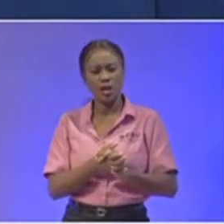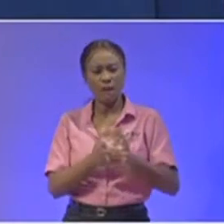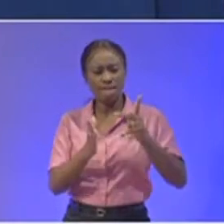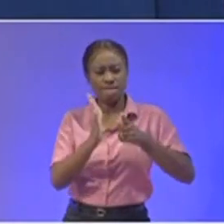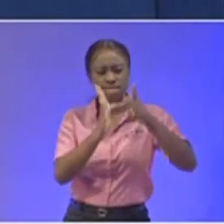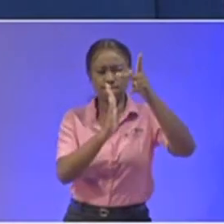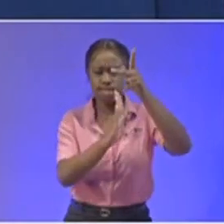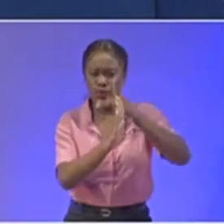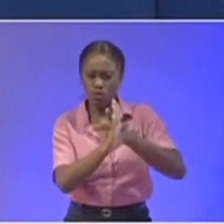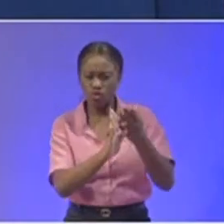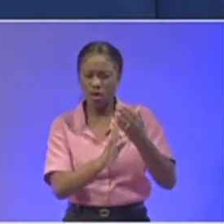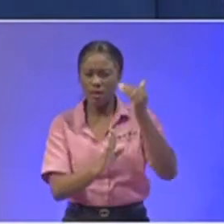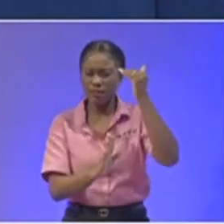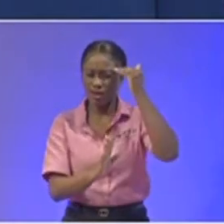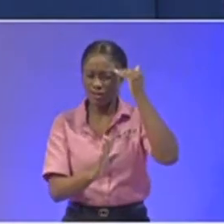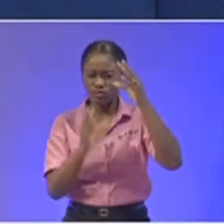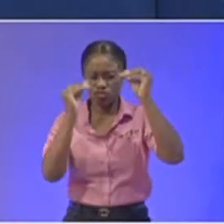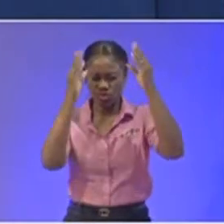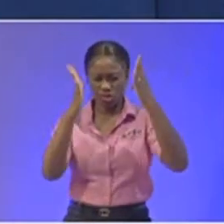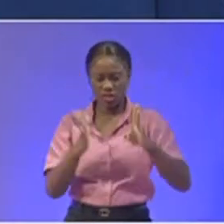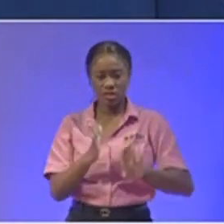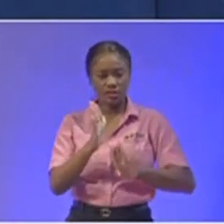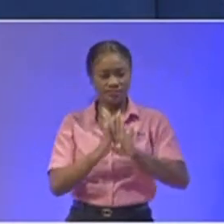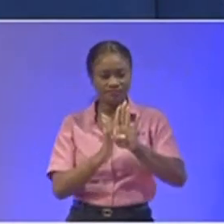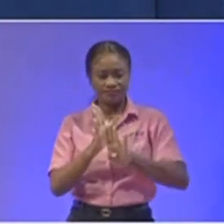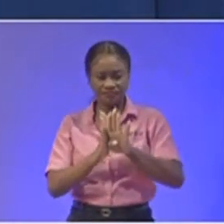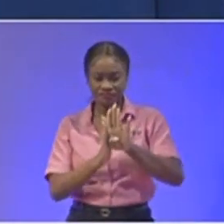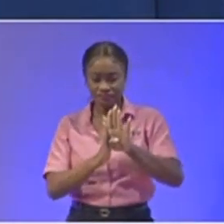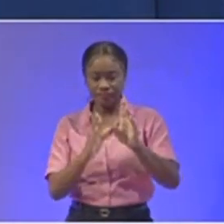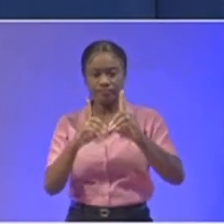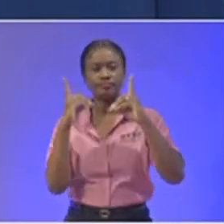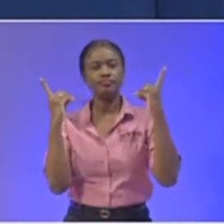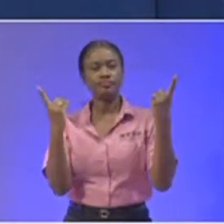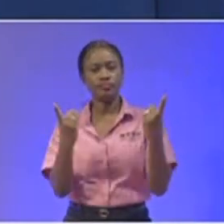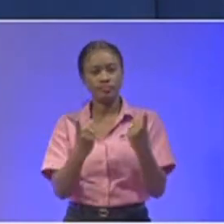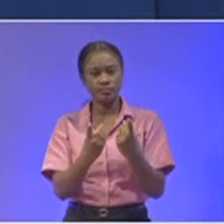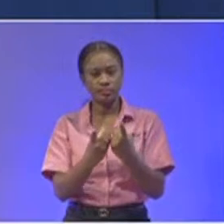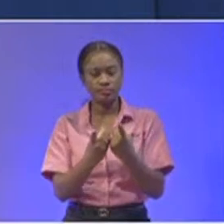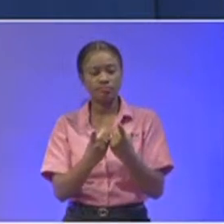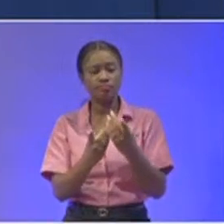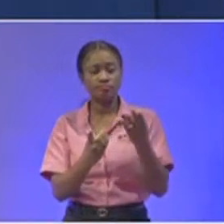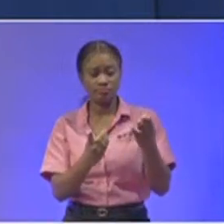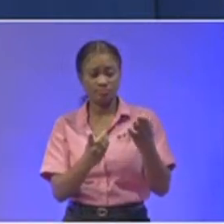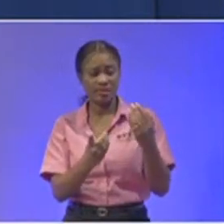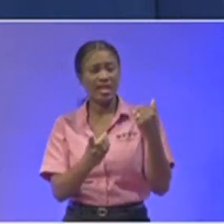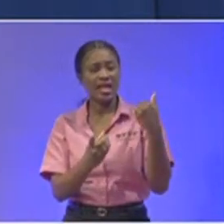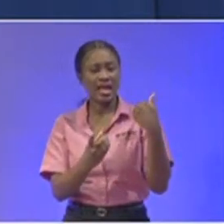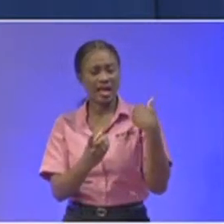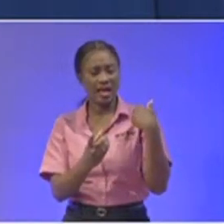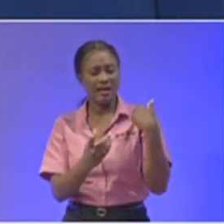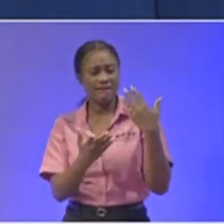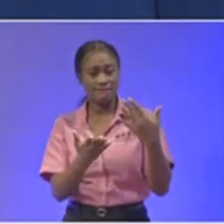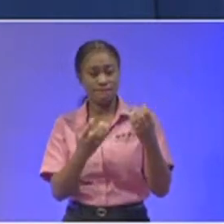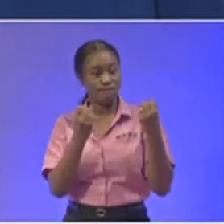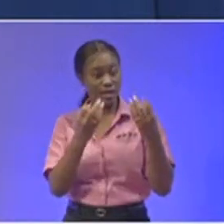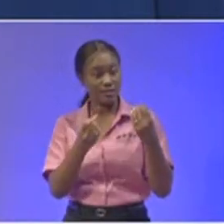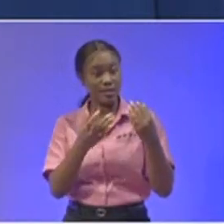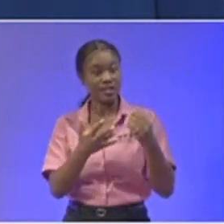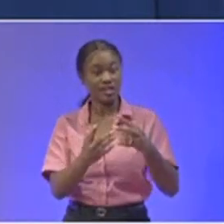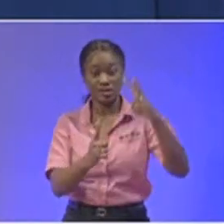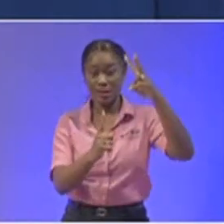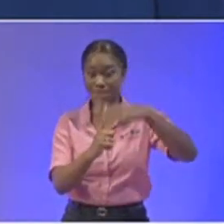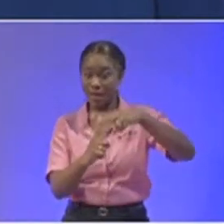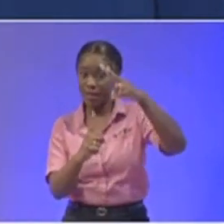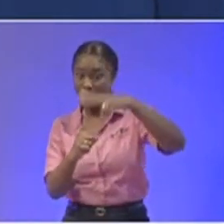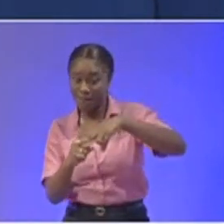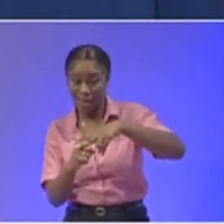ministry, the teacher development division, they are usually oversubscribed once they are